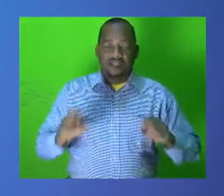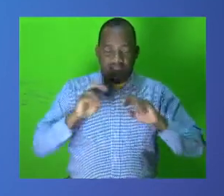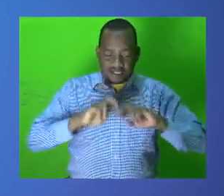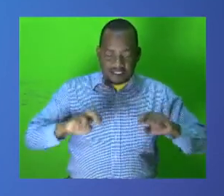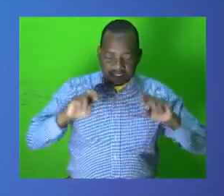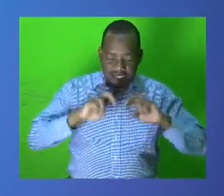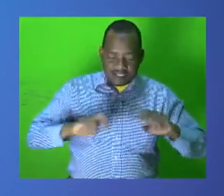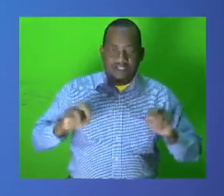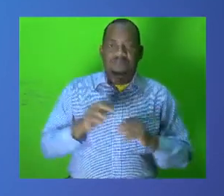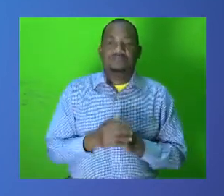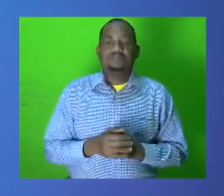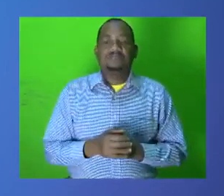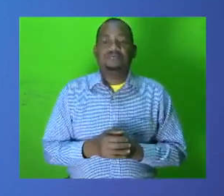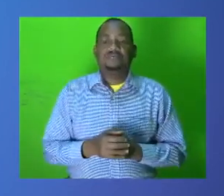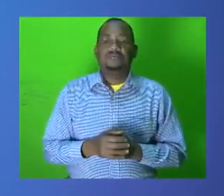Safe